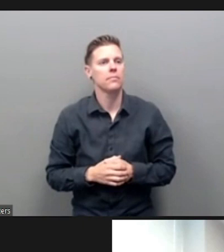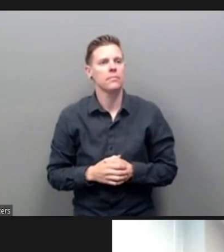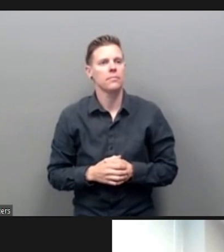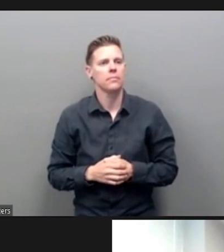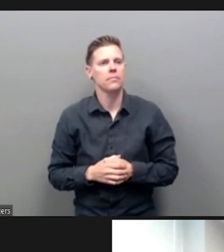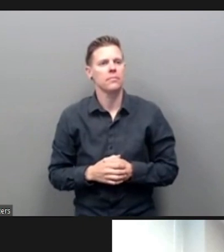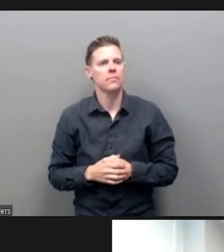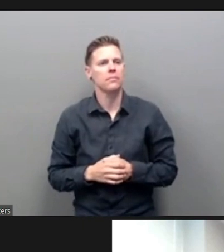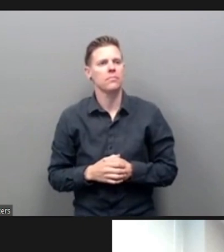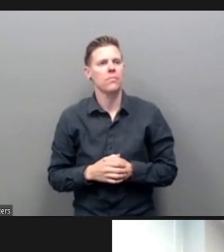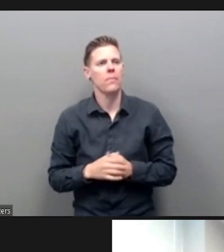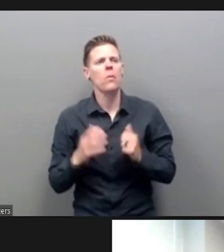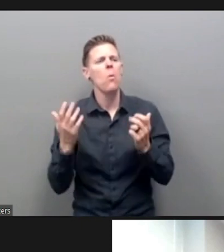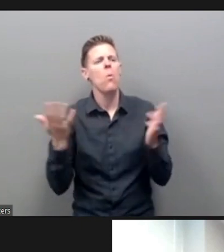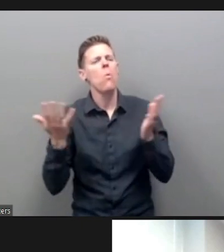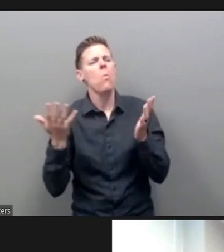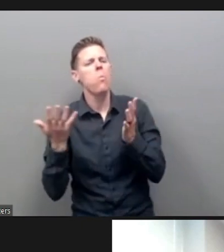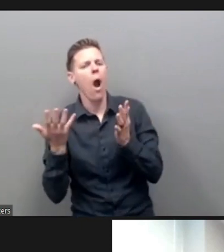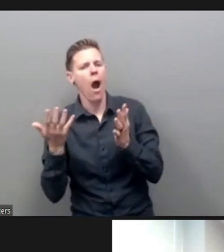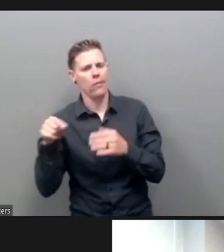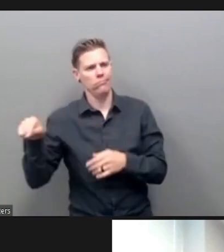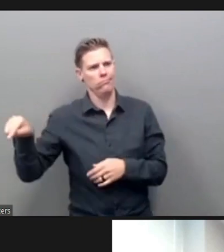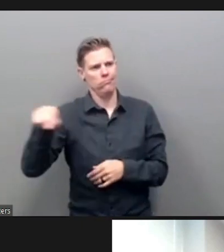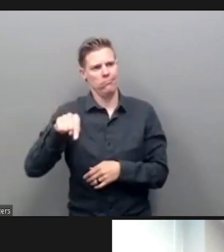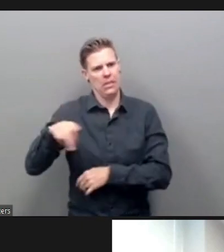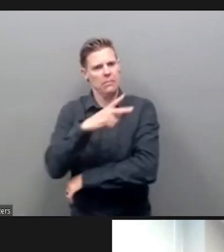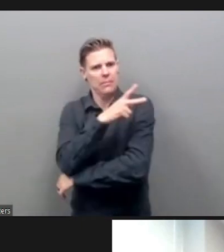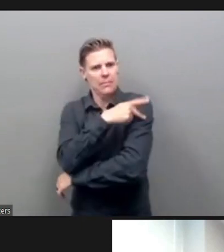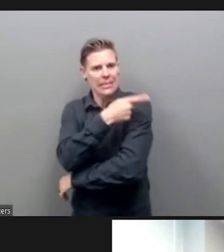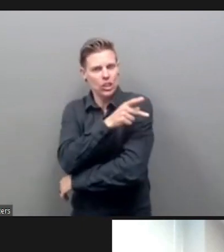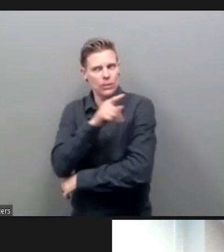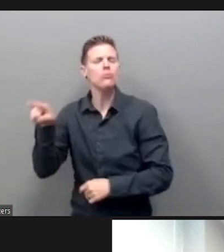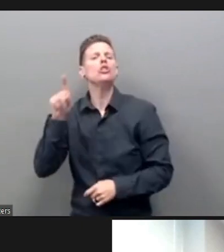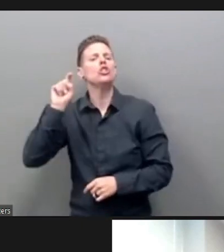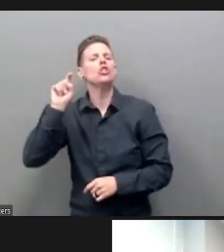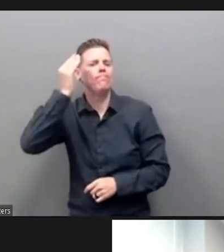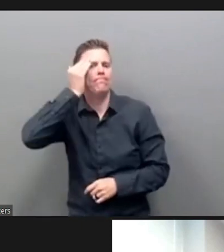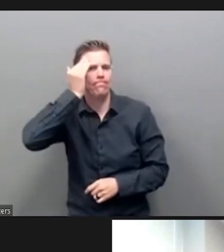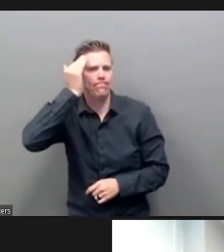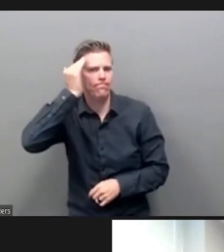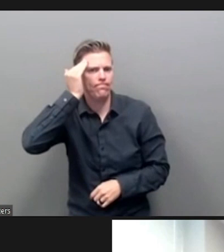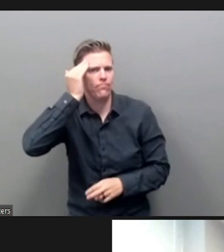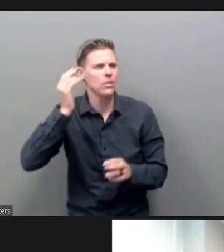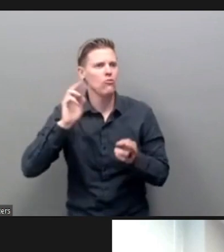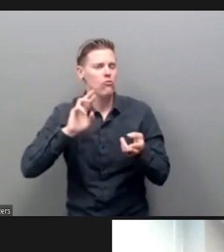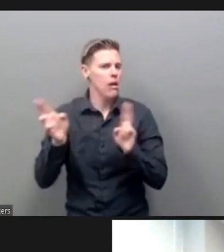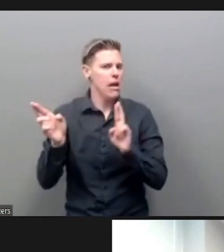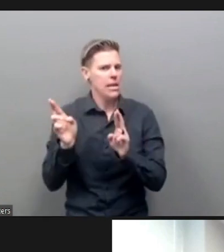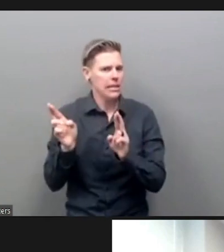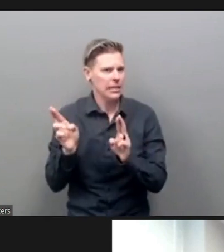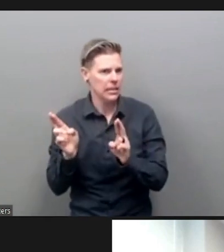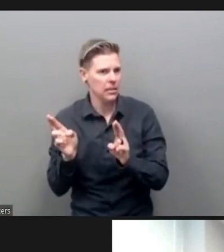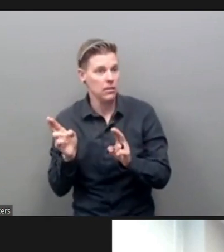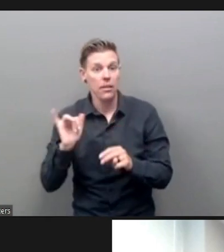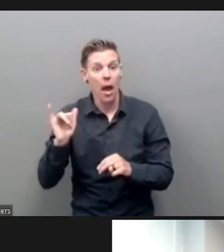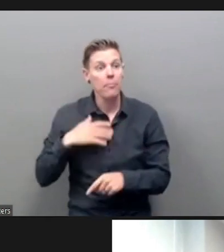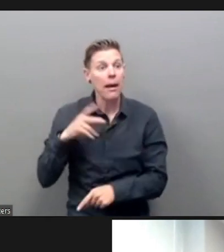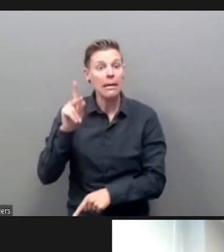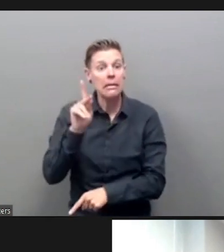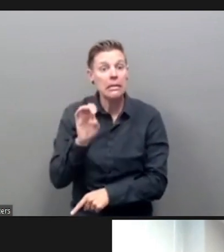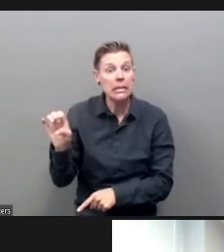like, I can't get my gallbladder out for 3 months, I can't have knee surgery until next year? What may patients